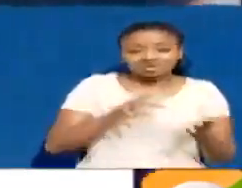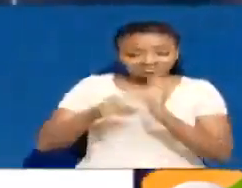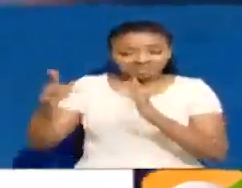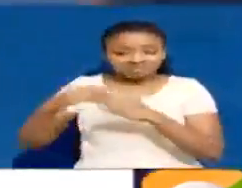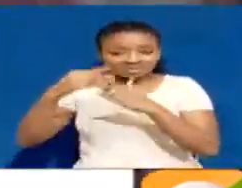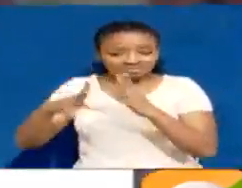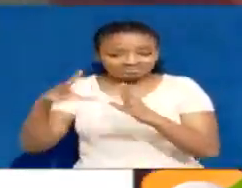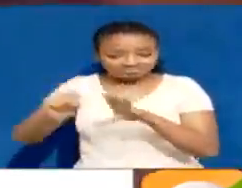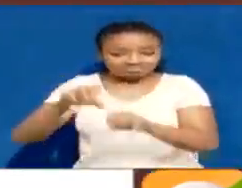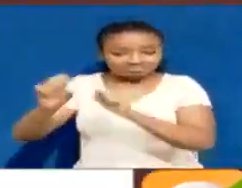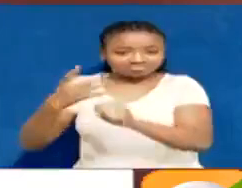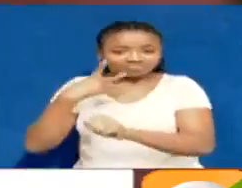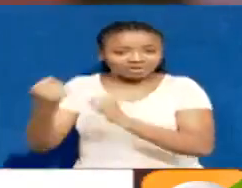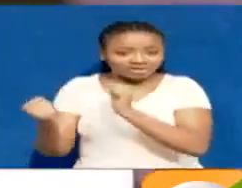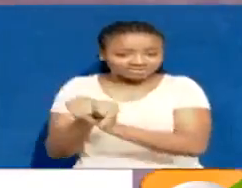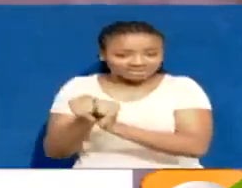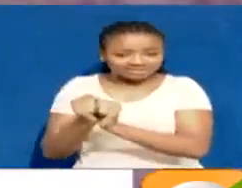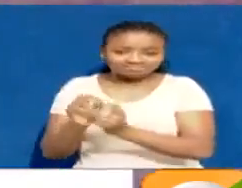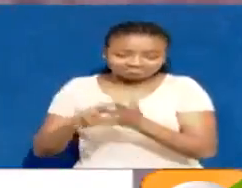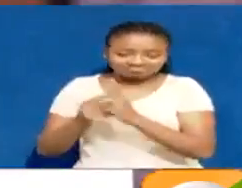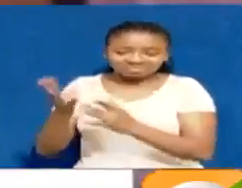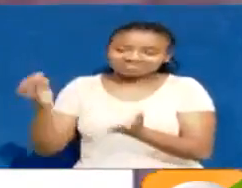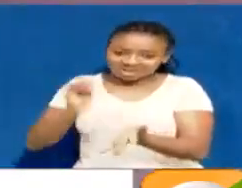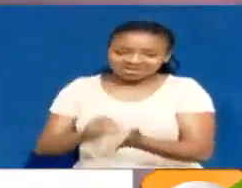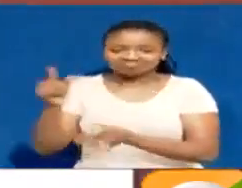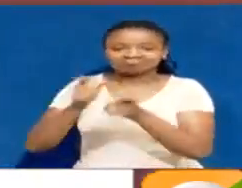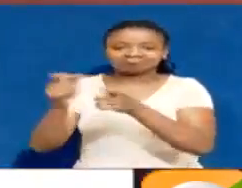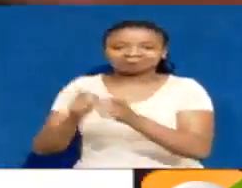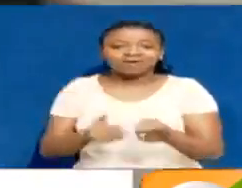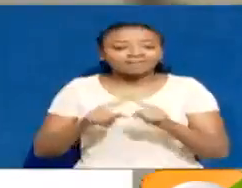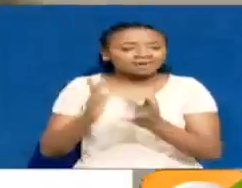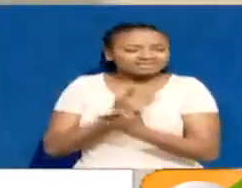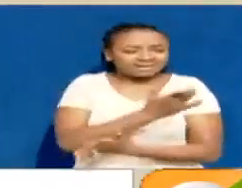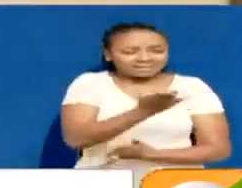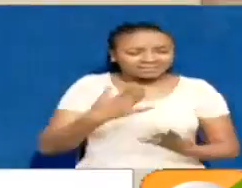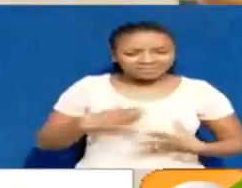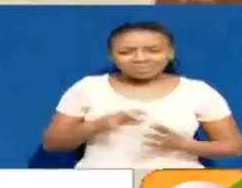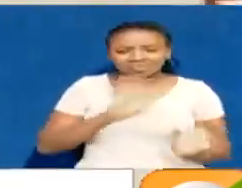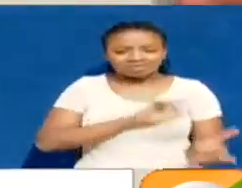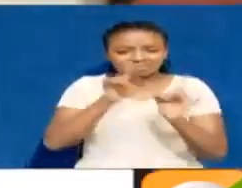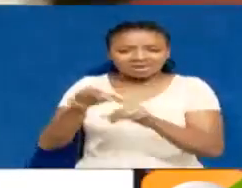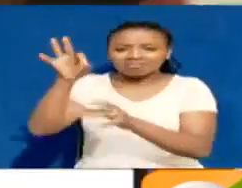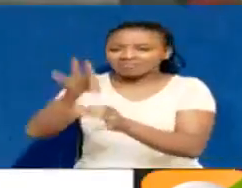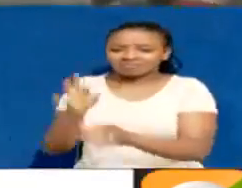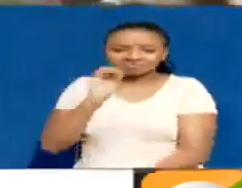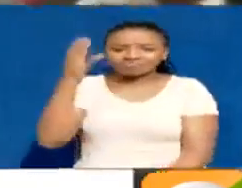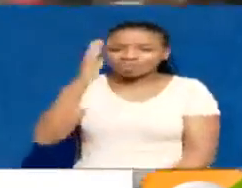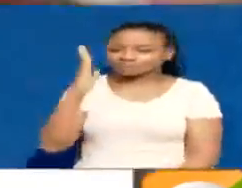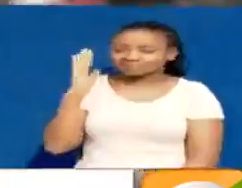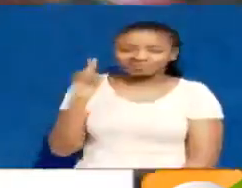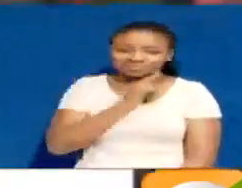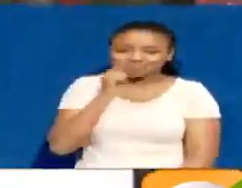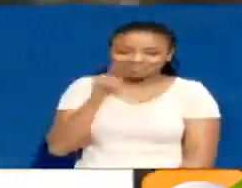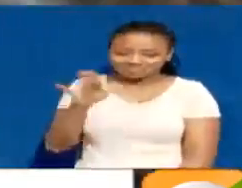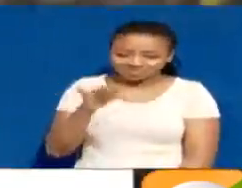term in office. However, a fifth of the country failed to carry out voting, overall due to insecurity and